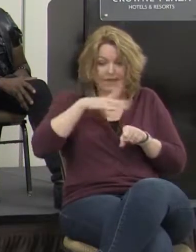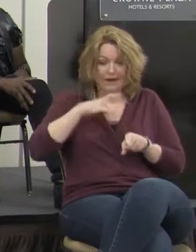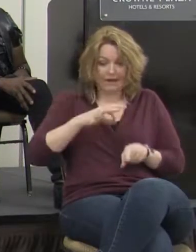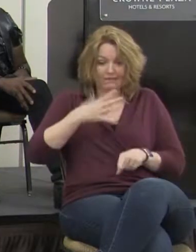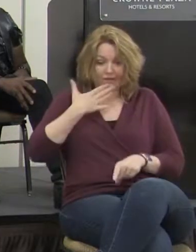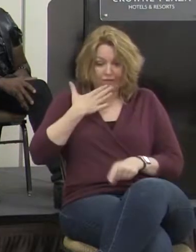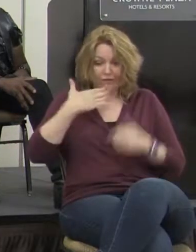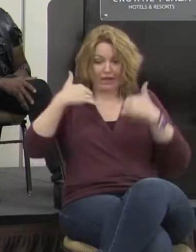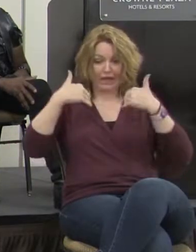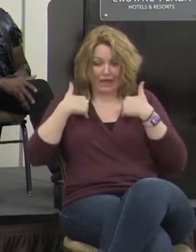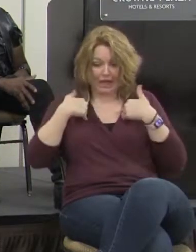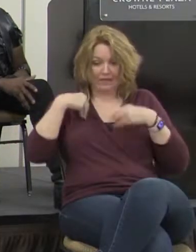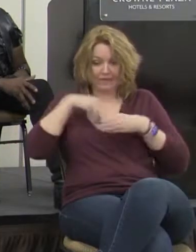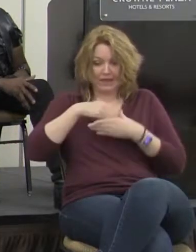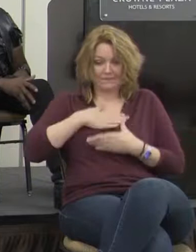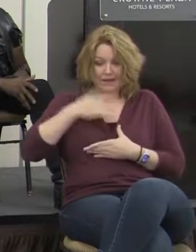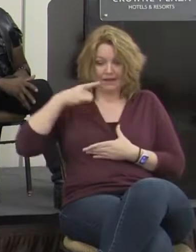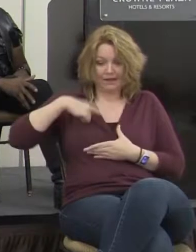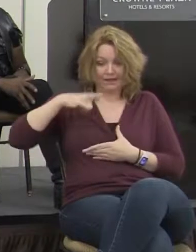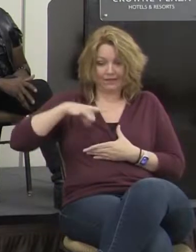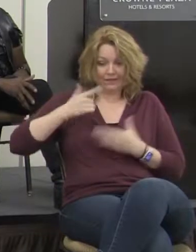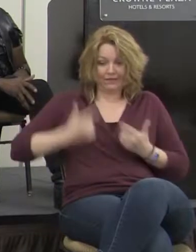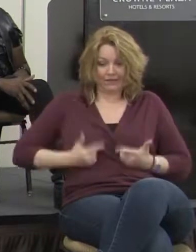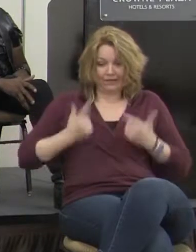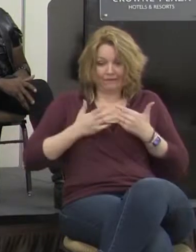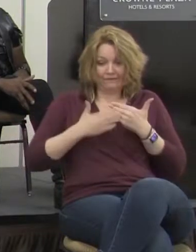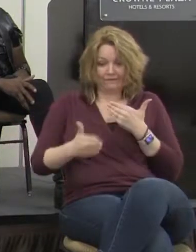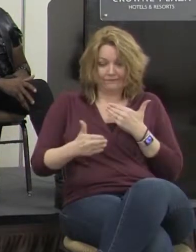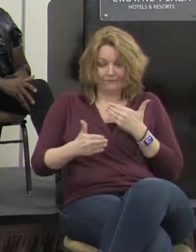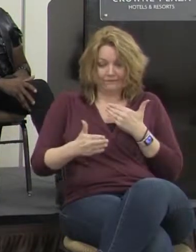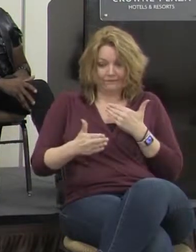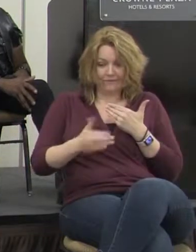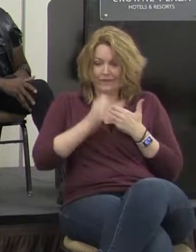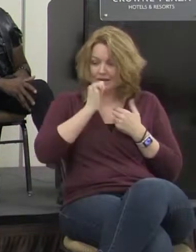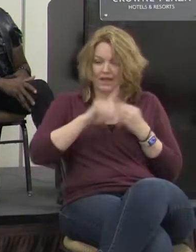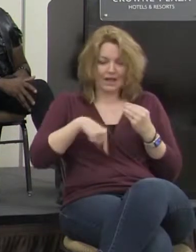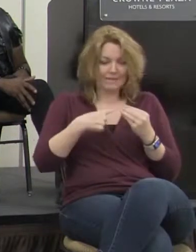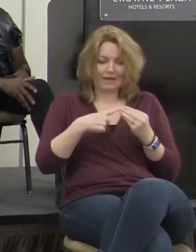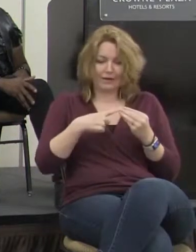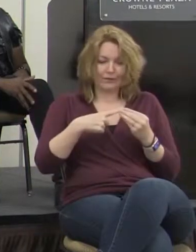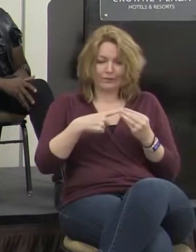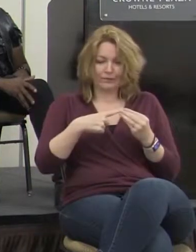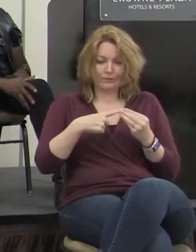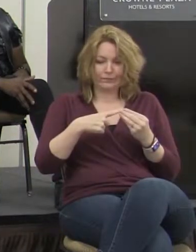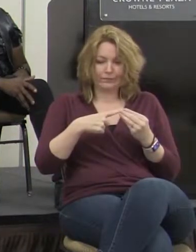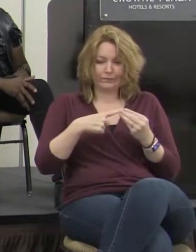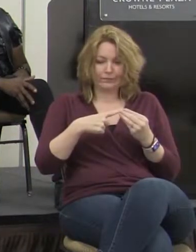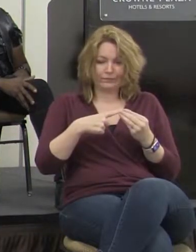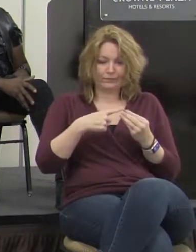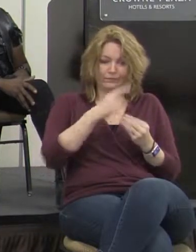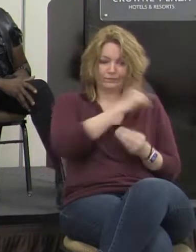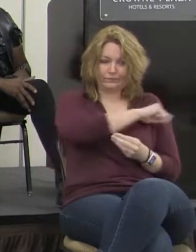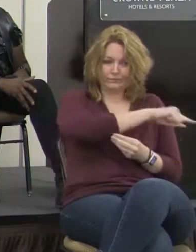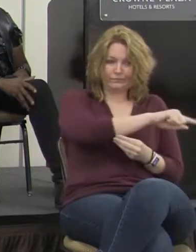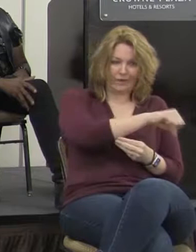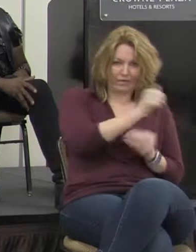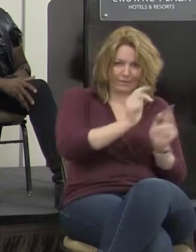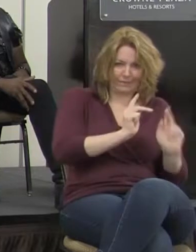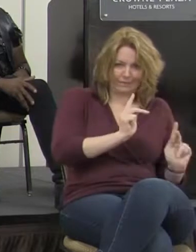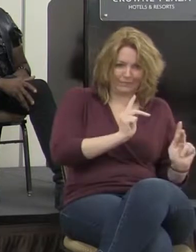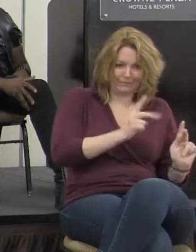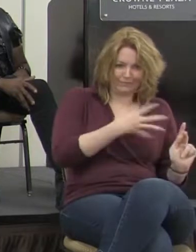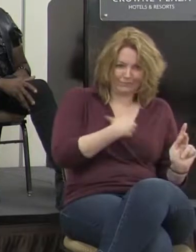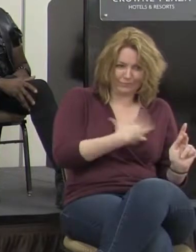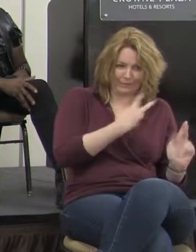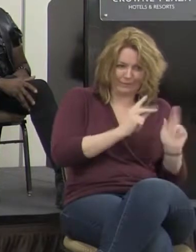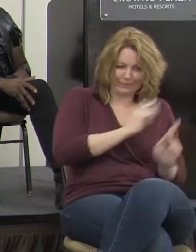have in my leather journey. It's not about other people in that